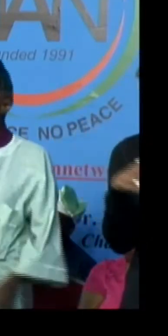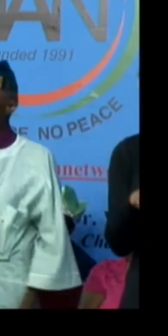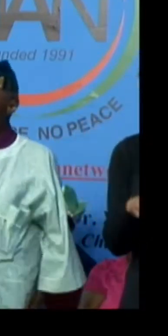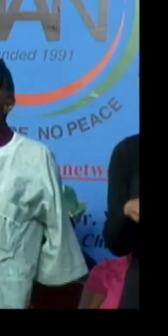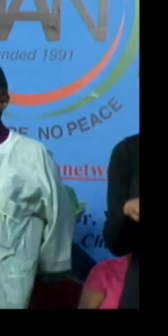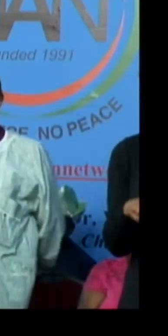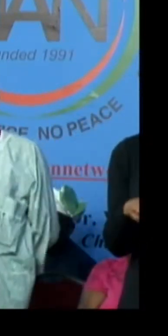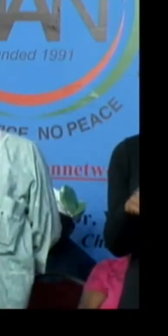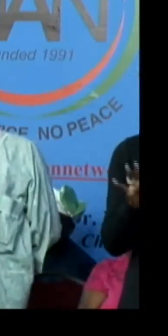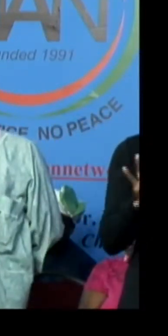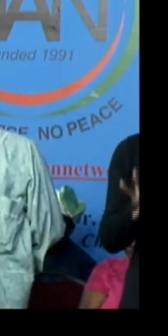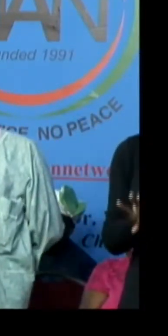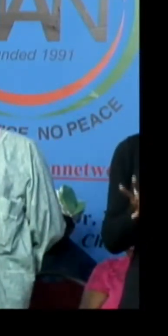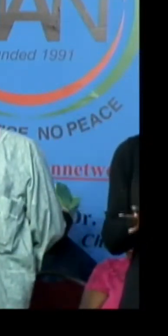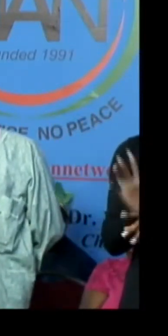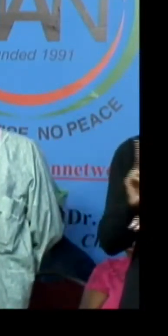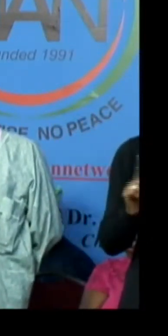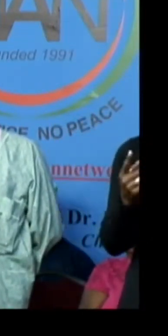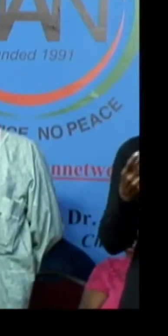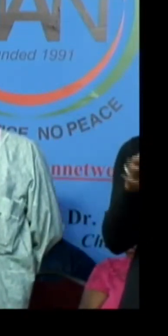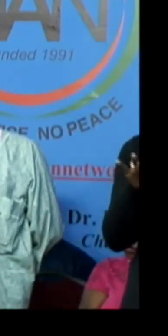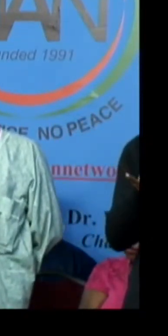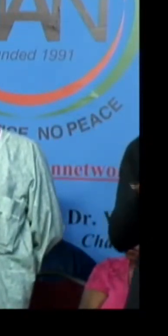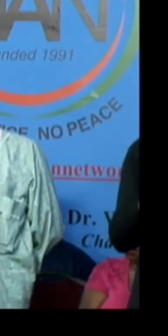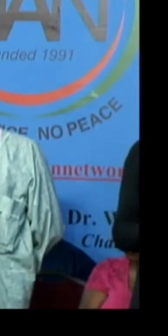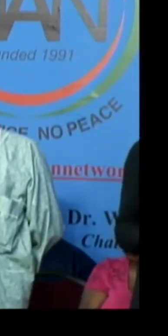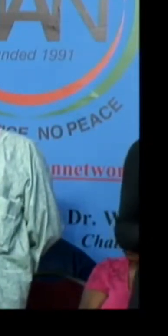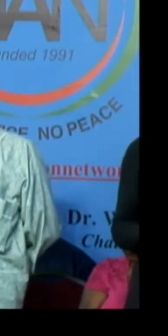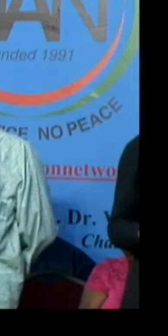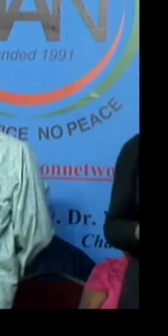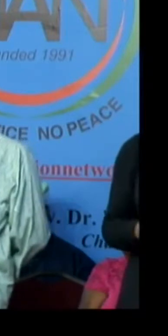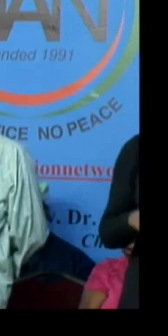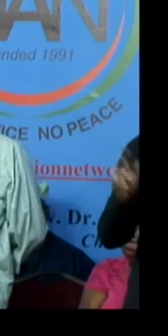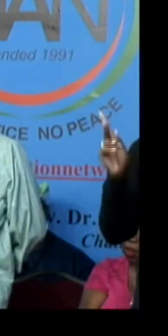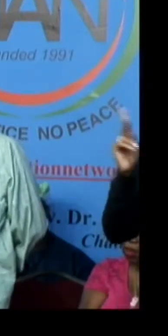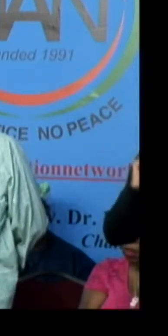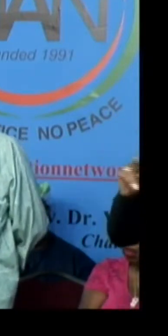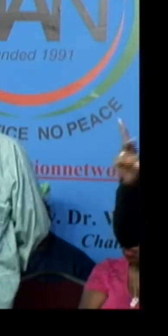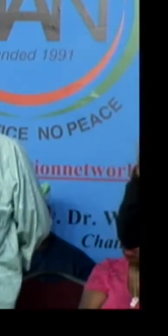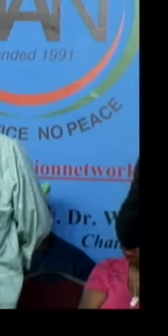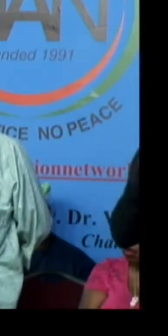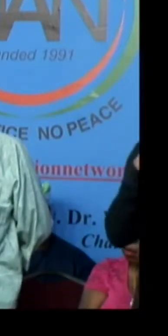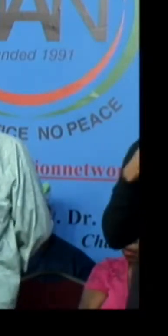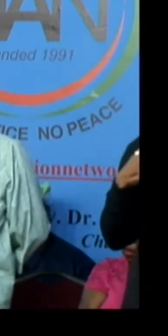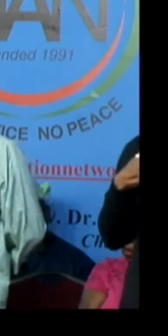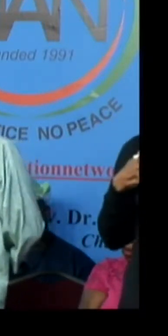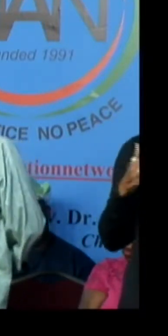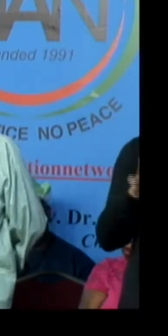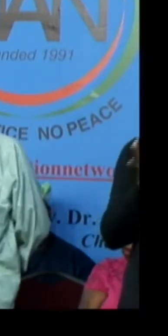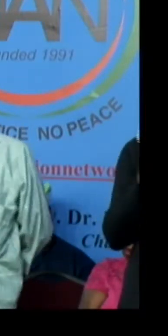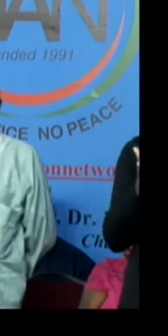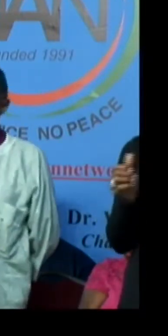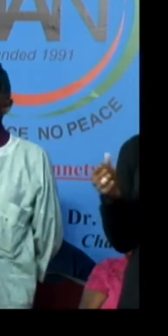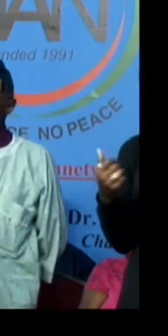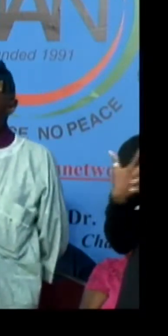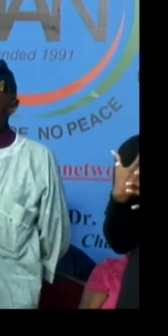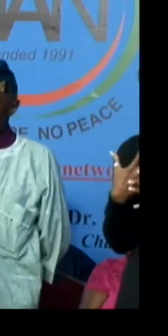What would make you paranoid? It's not paranoid, it's memory. My mama told me them